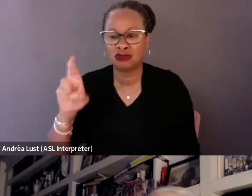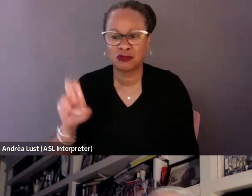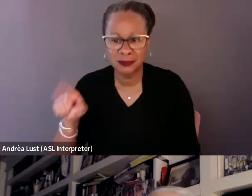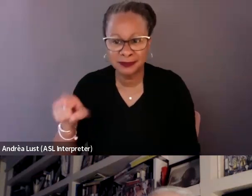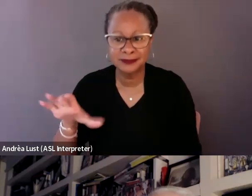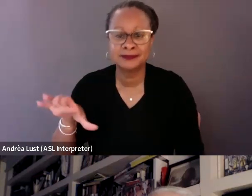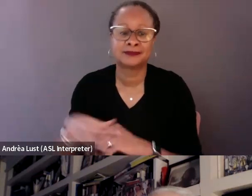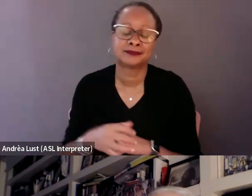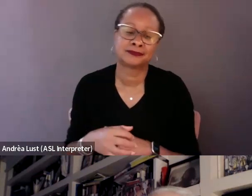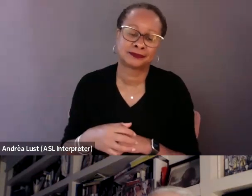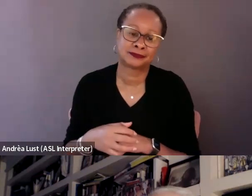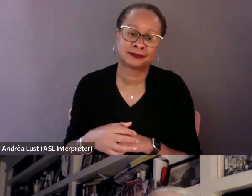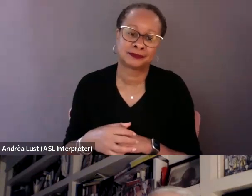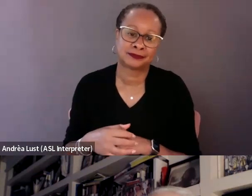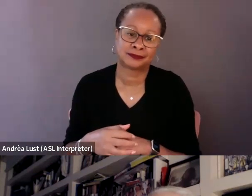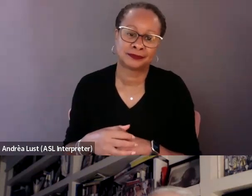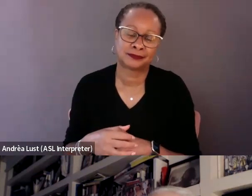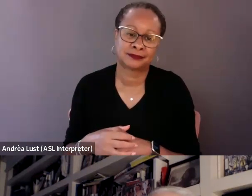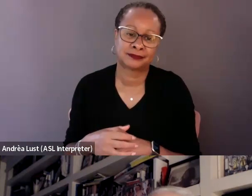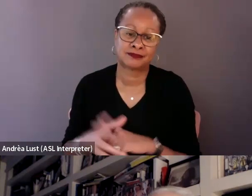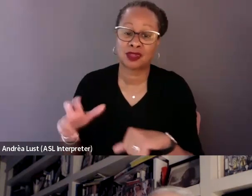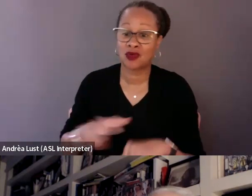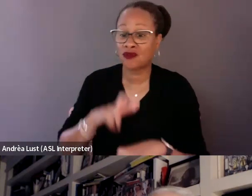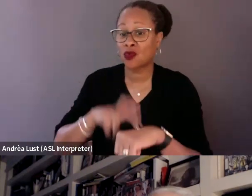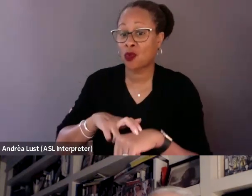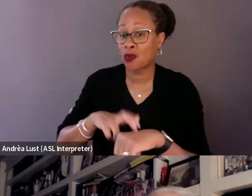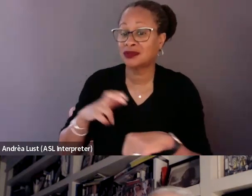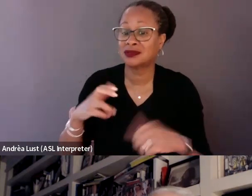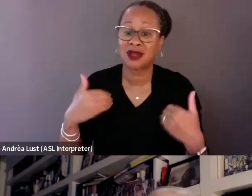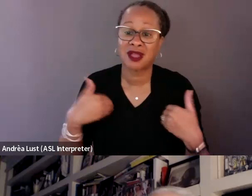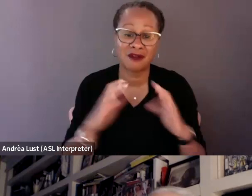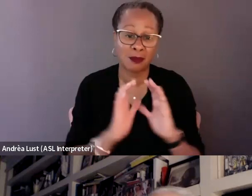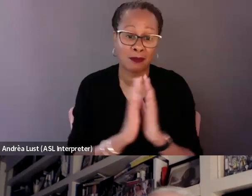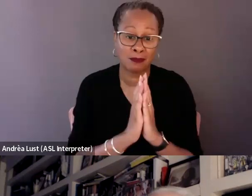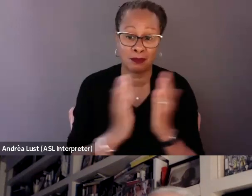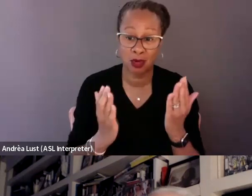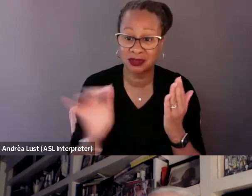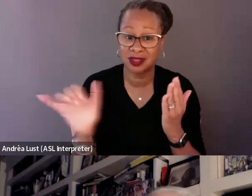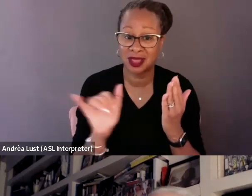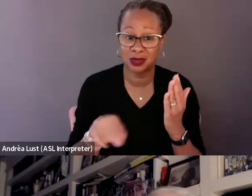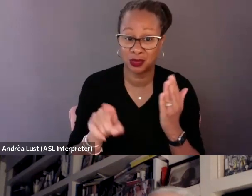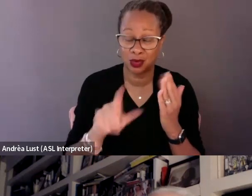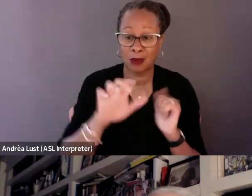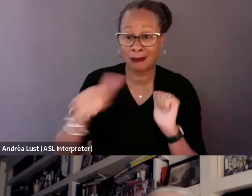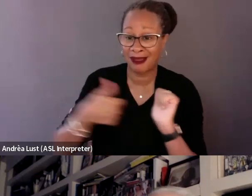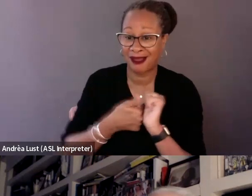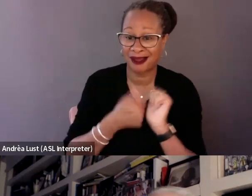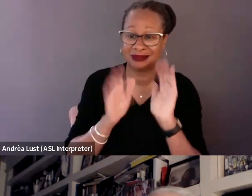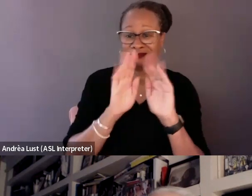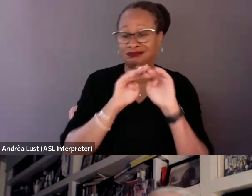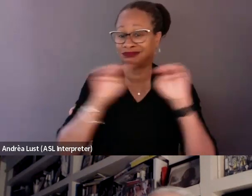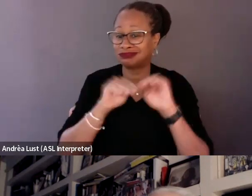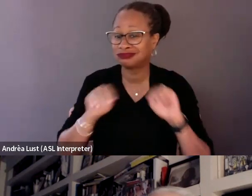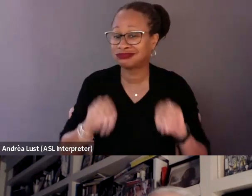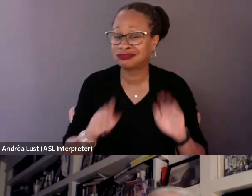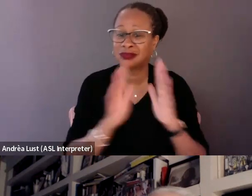and to, well, of course, he have a books like you behind, and what